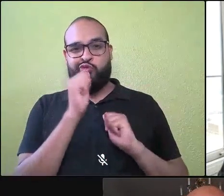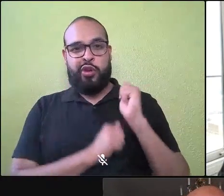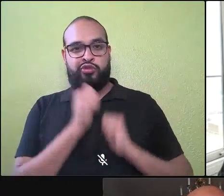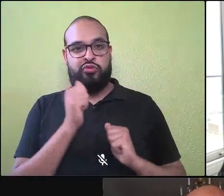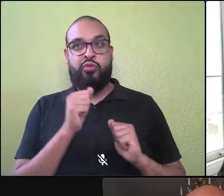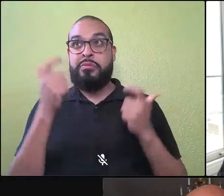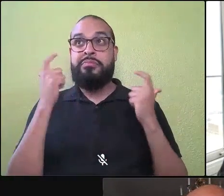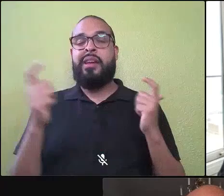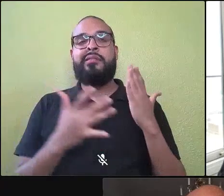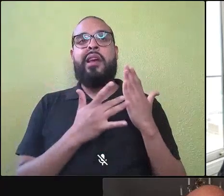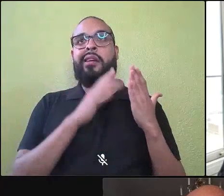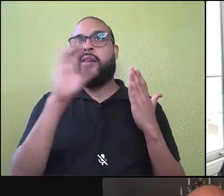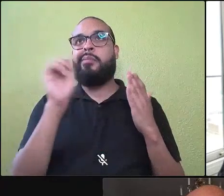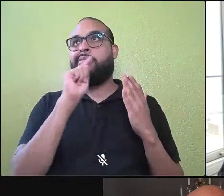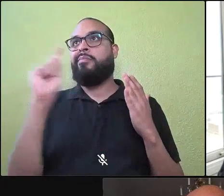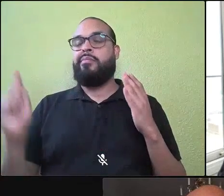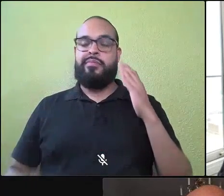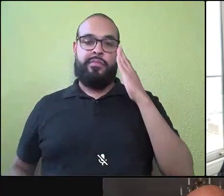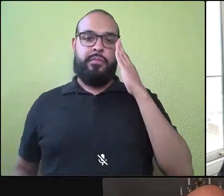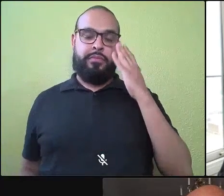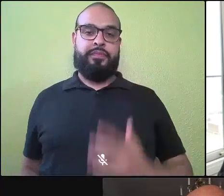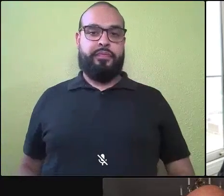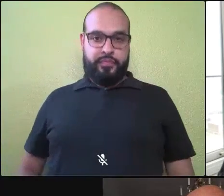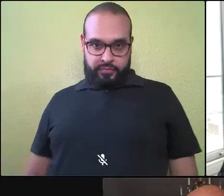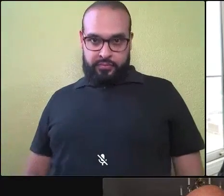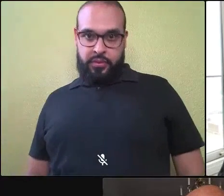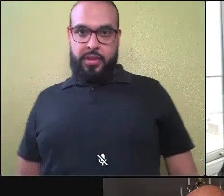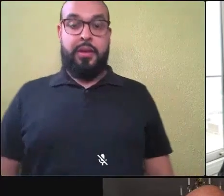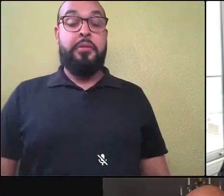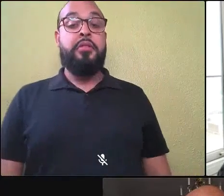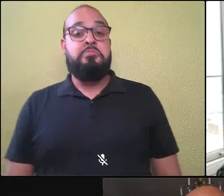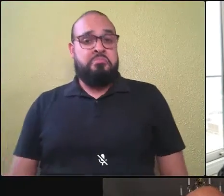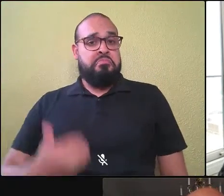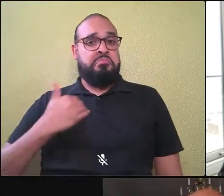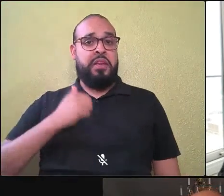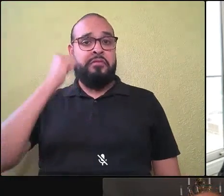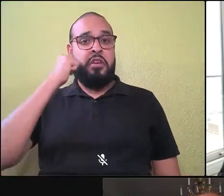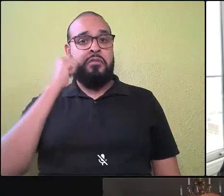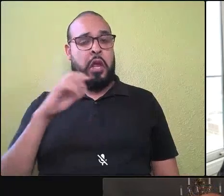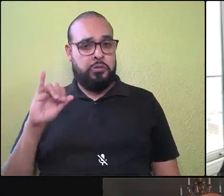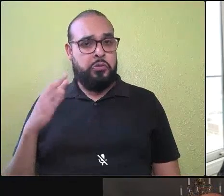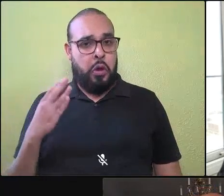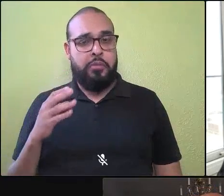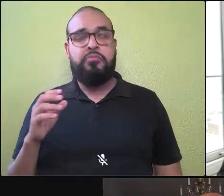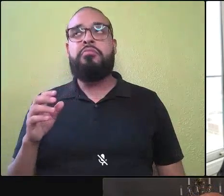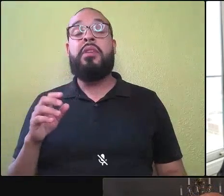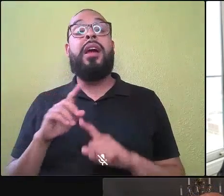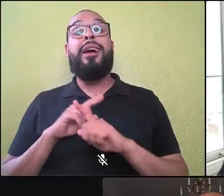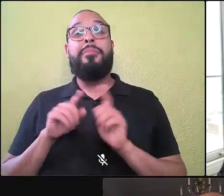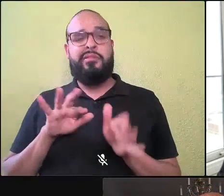companies. Outside of like my day job, I spend my time thinking about ways in